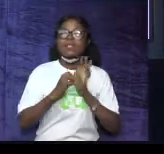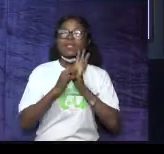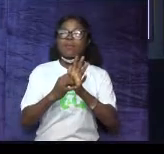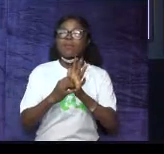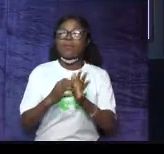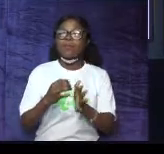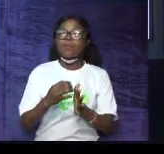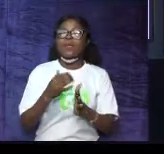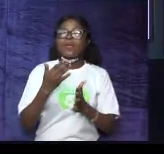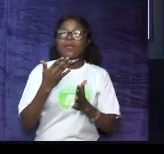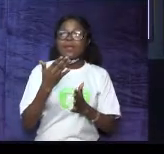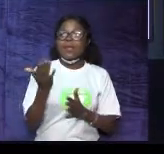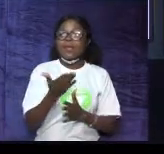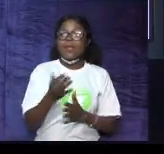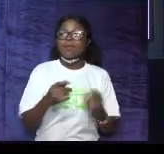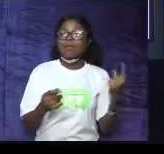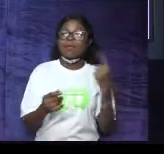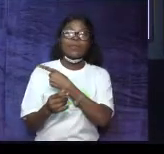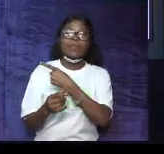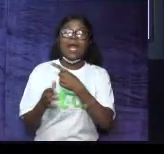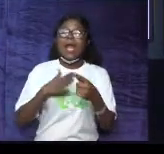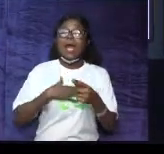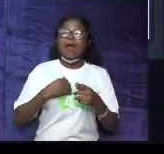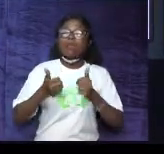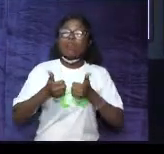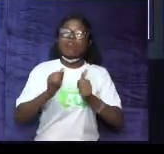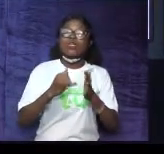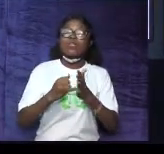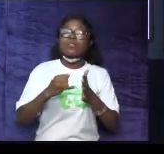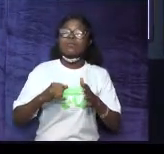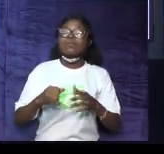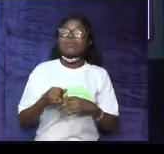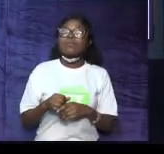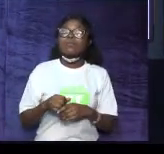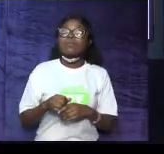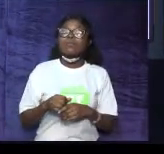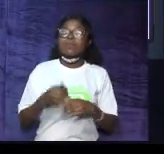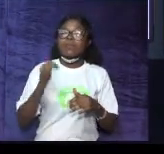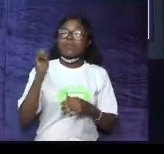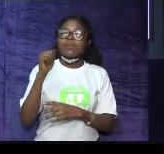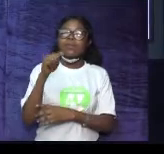We have a sample here, so you look at it and let's follow the sample.